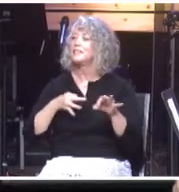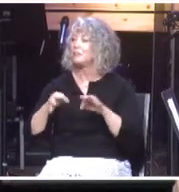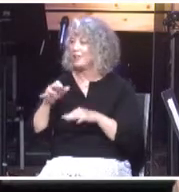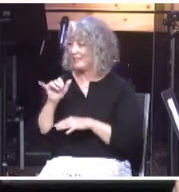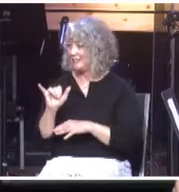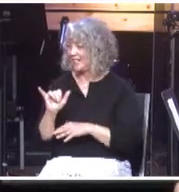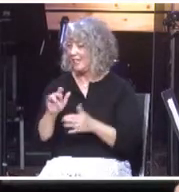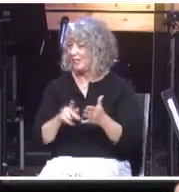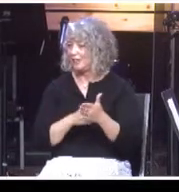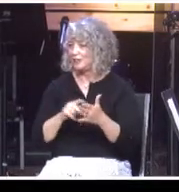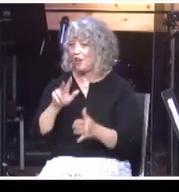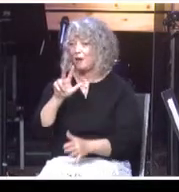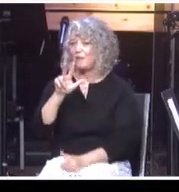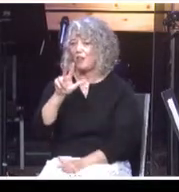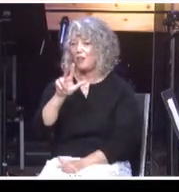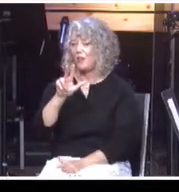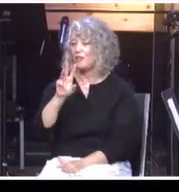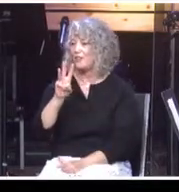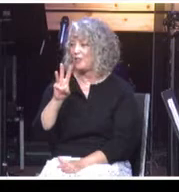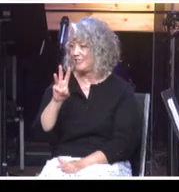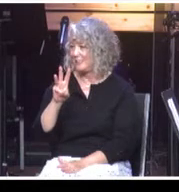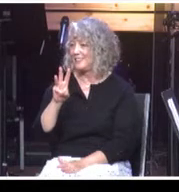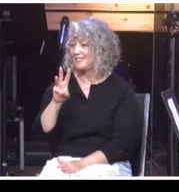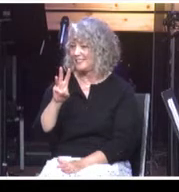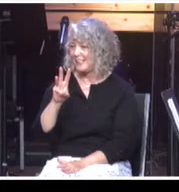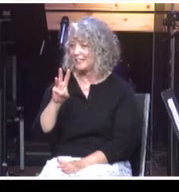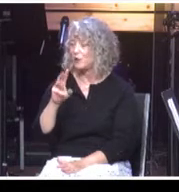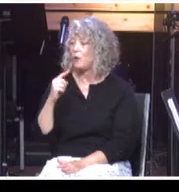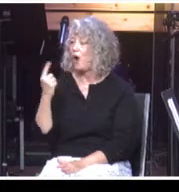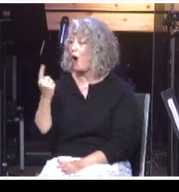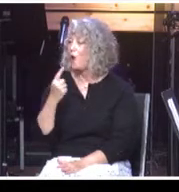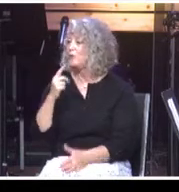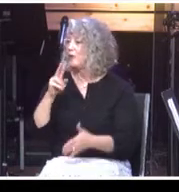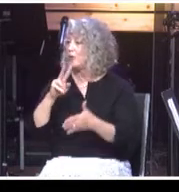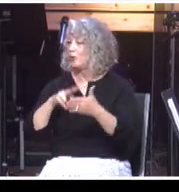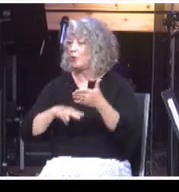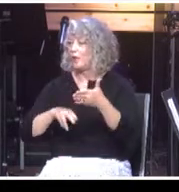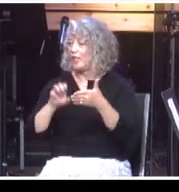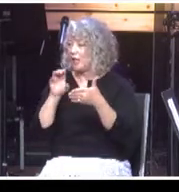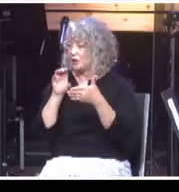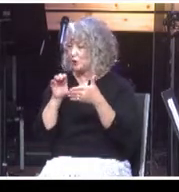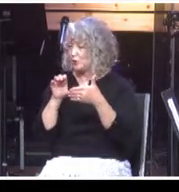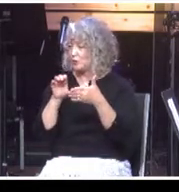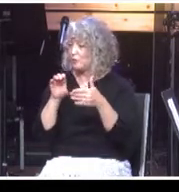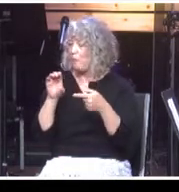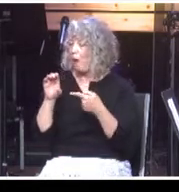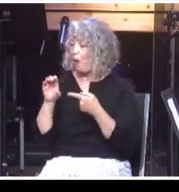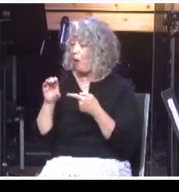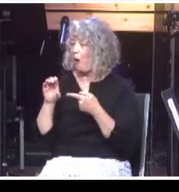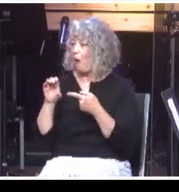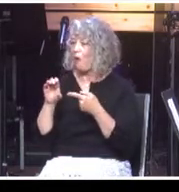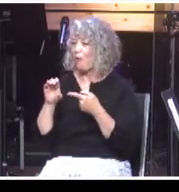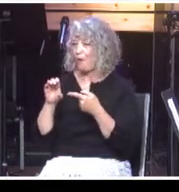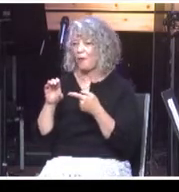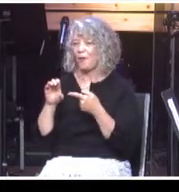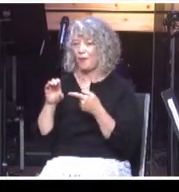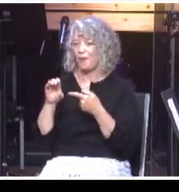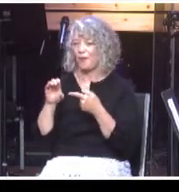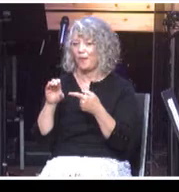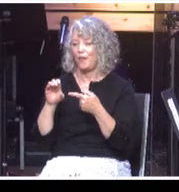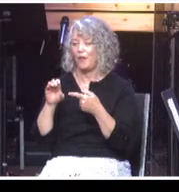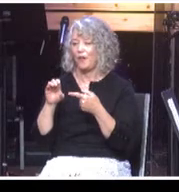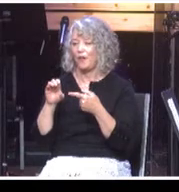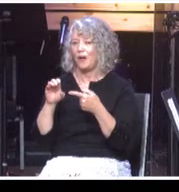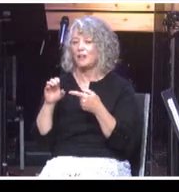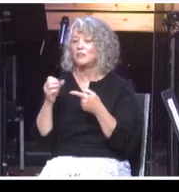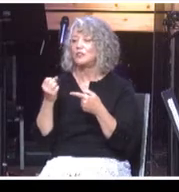36. If you have your Bibles, you might turn there. We're only going to look at a small portion of it today. It's not a long psalm. It's only 12